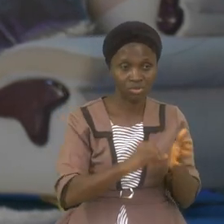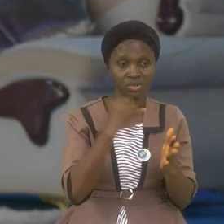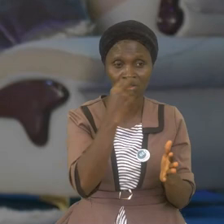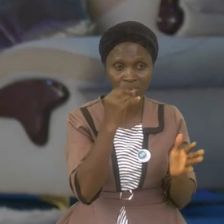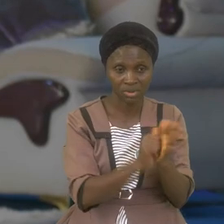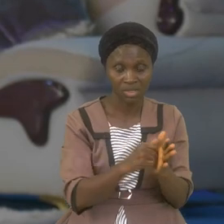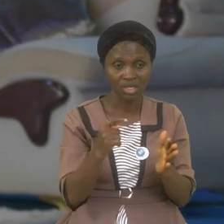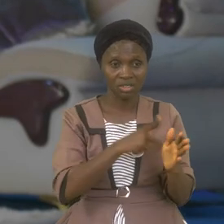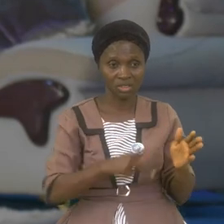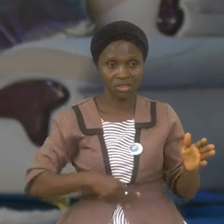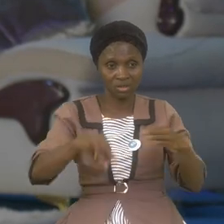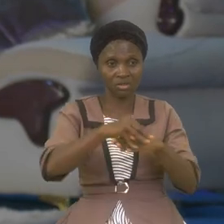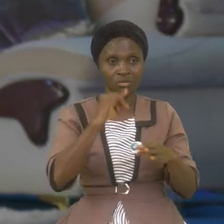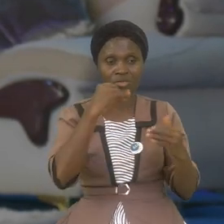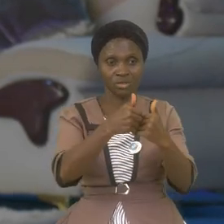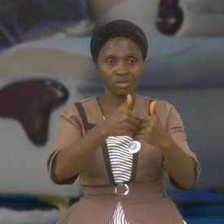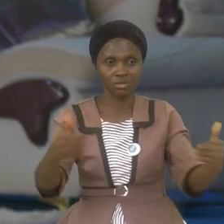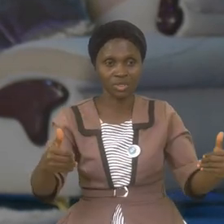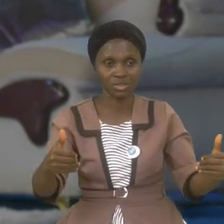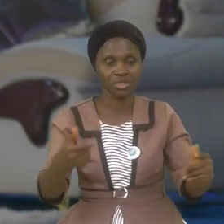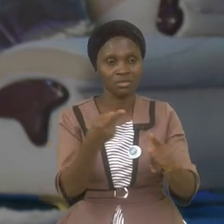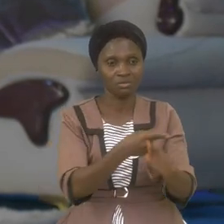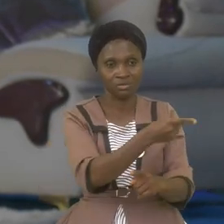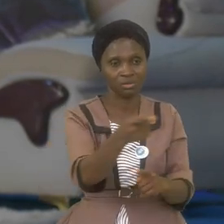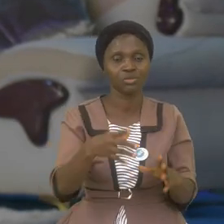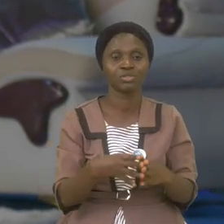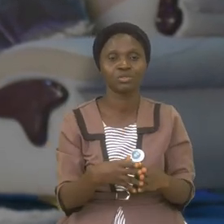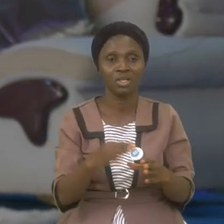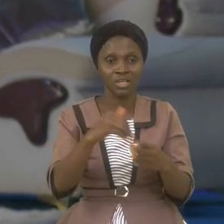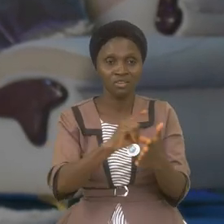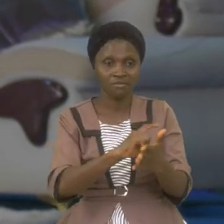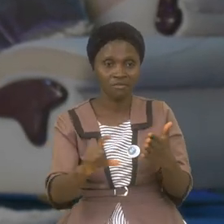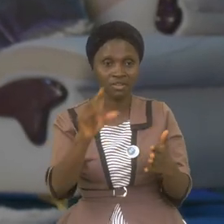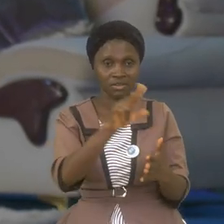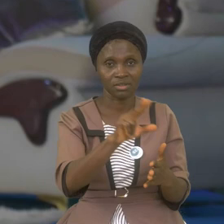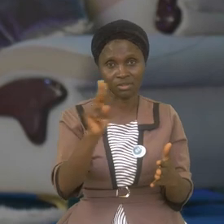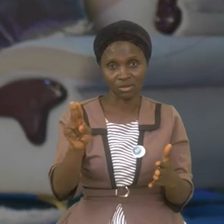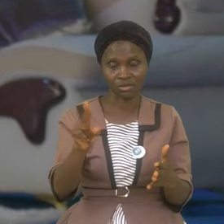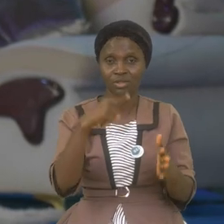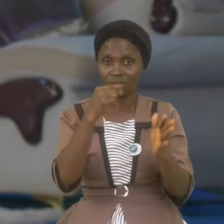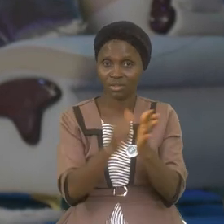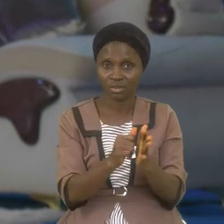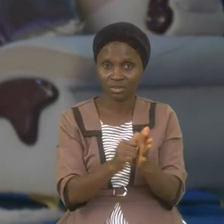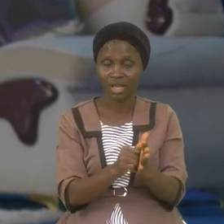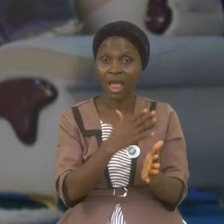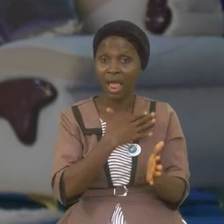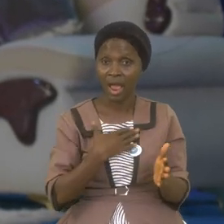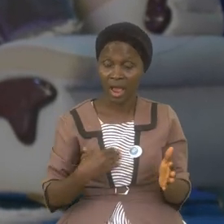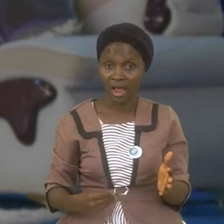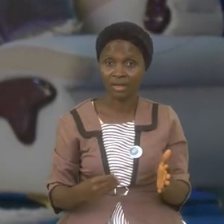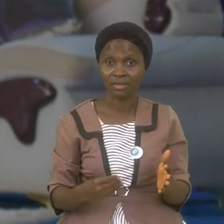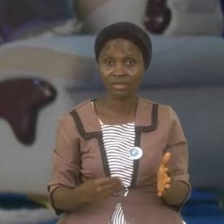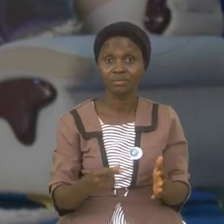is departed from thee. Look at verse 32. In verse 32, it says, and they